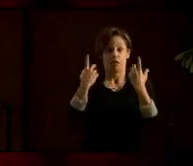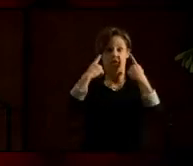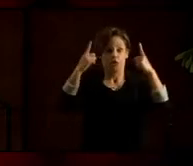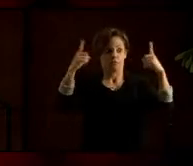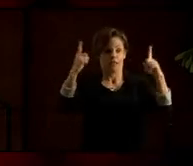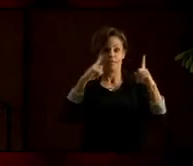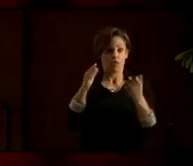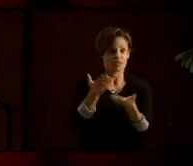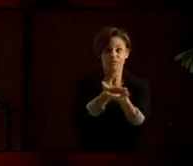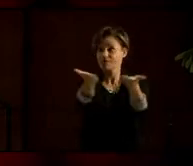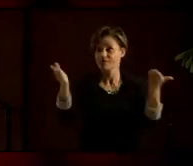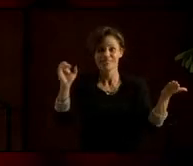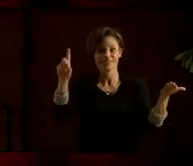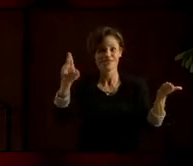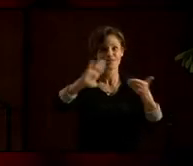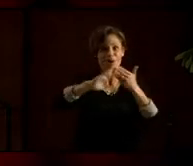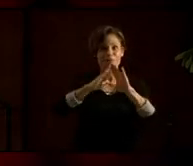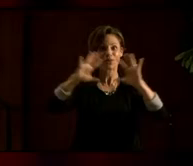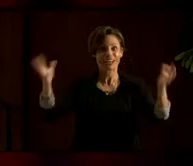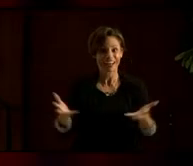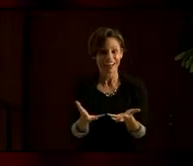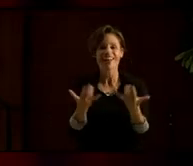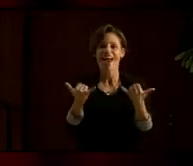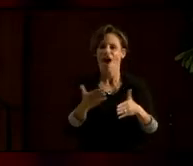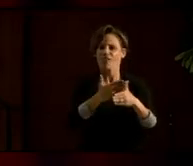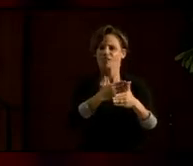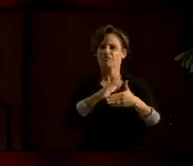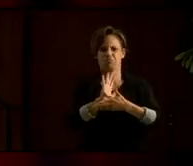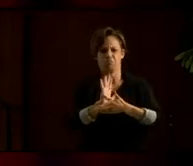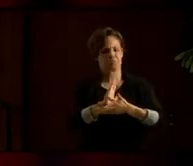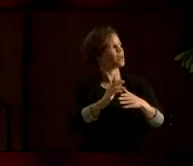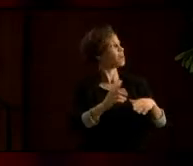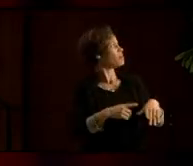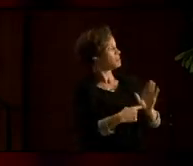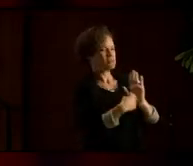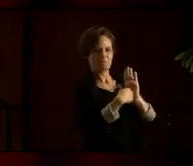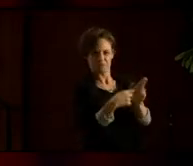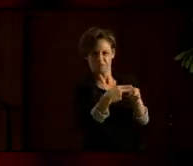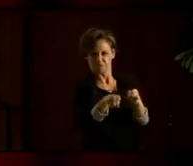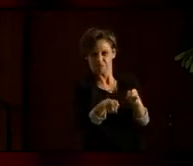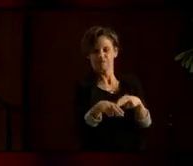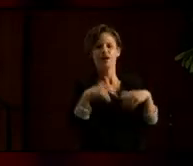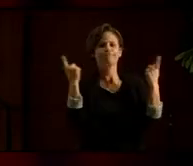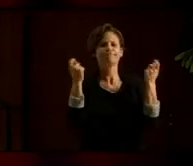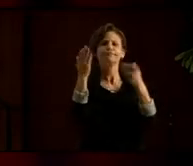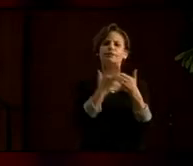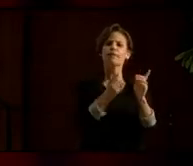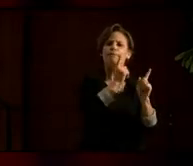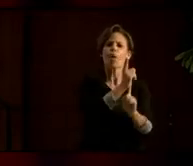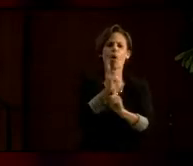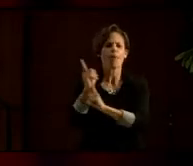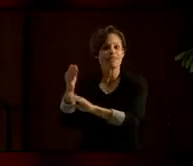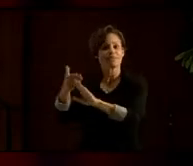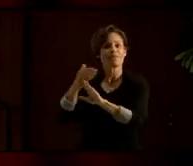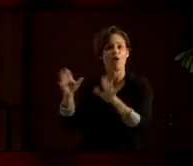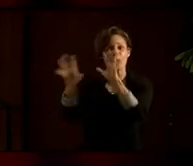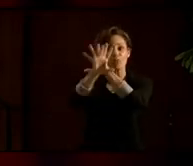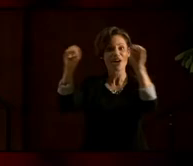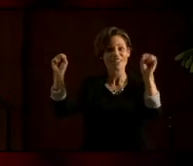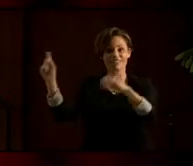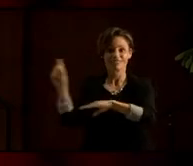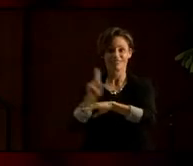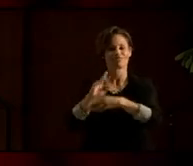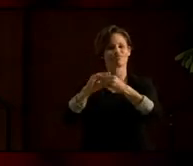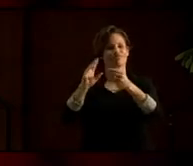SDSU community, and we'll now be able to share a short video that celebrates some of these moments before President De La Torre provides her opening